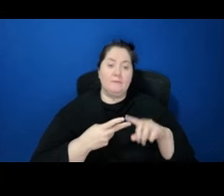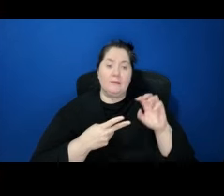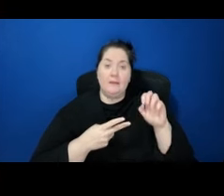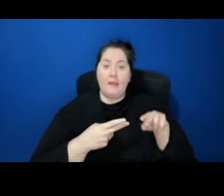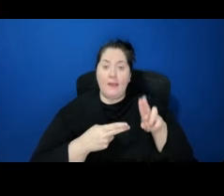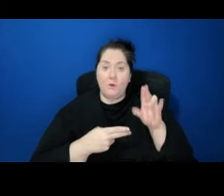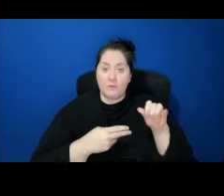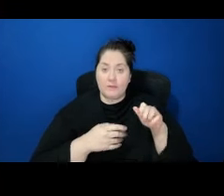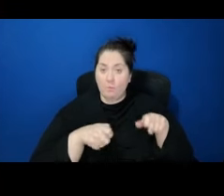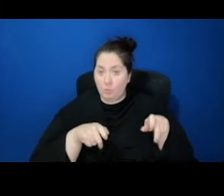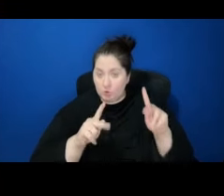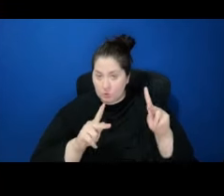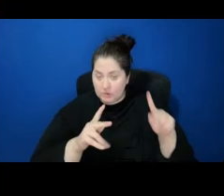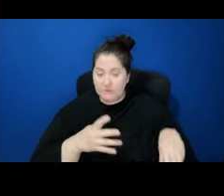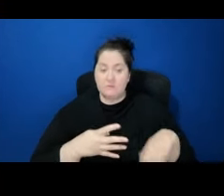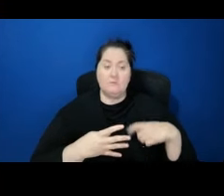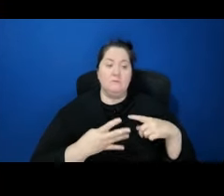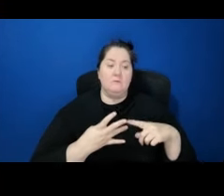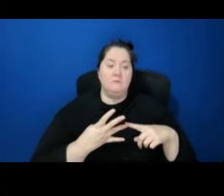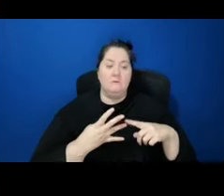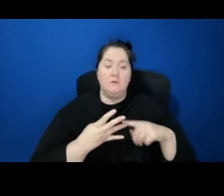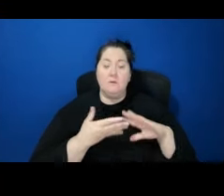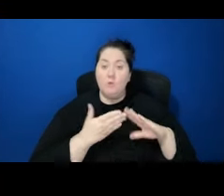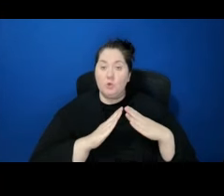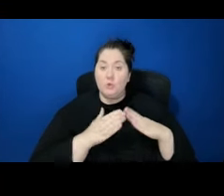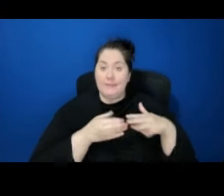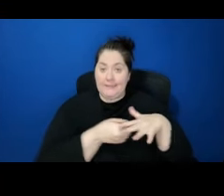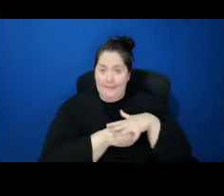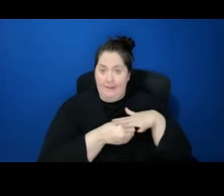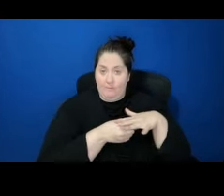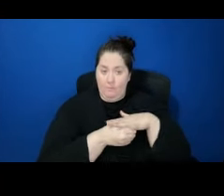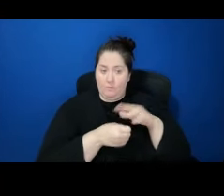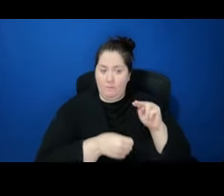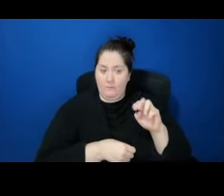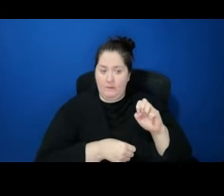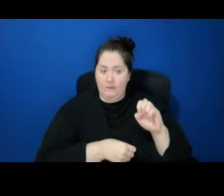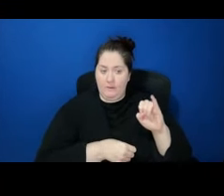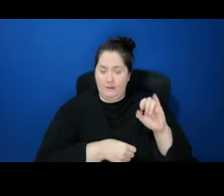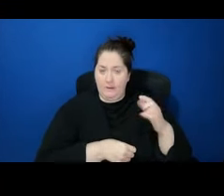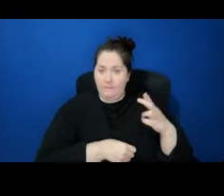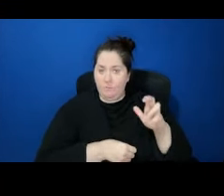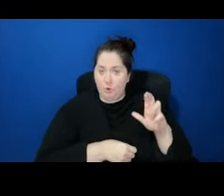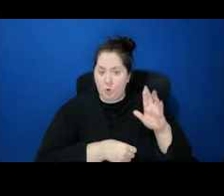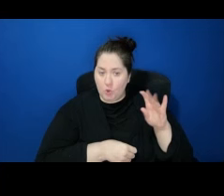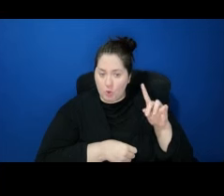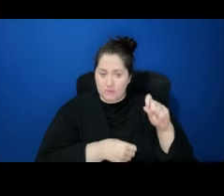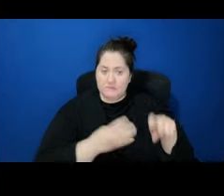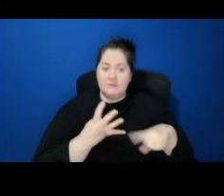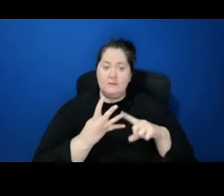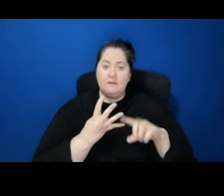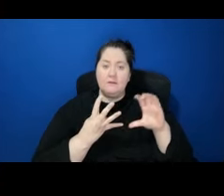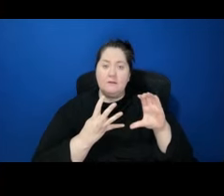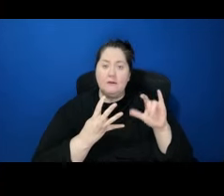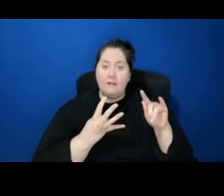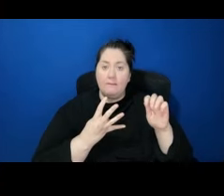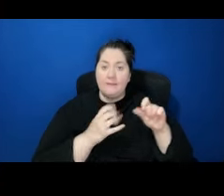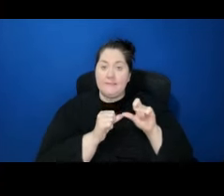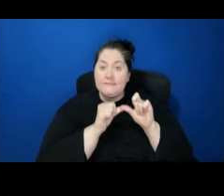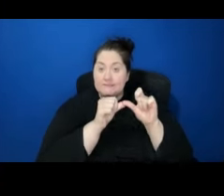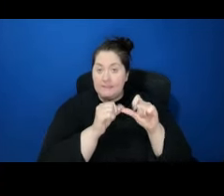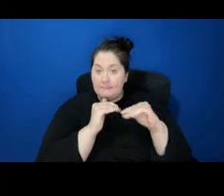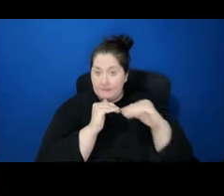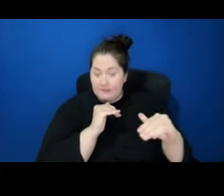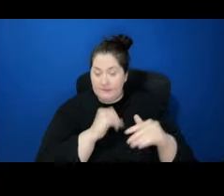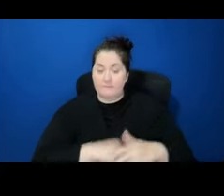equity and opportunity, community and neighborhoods, and climate and sustainability. After we talk about the growth